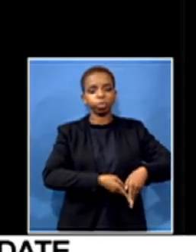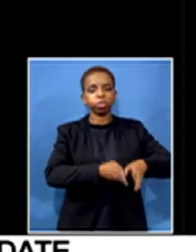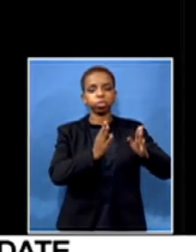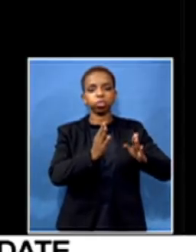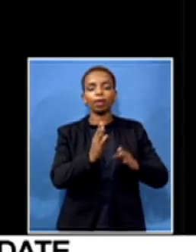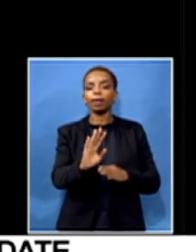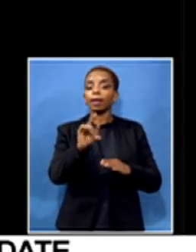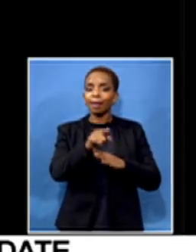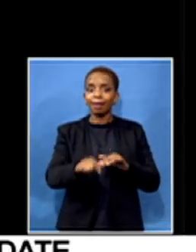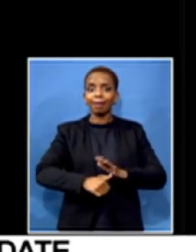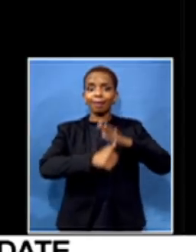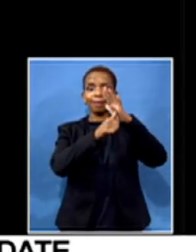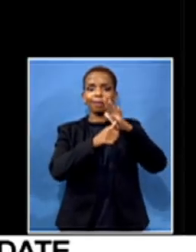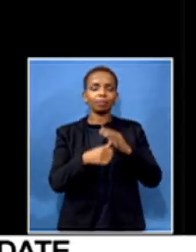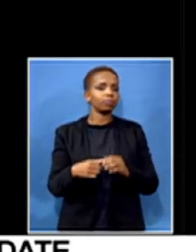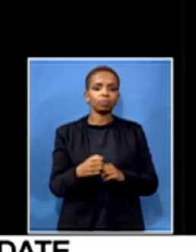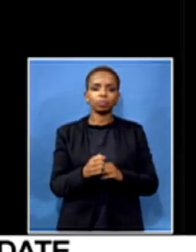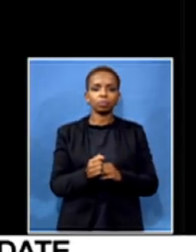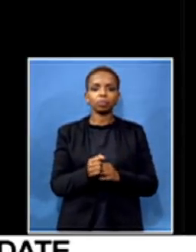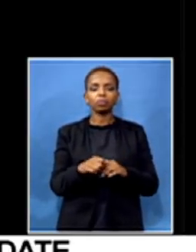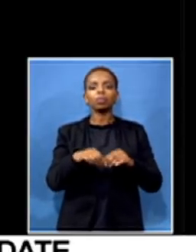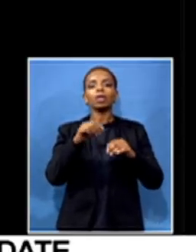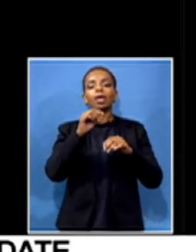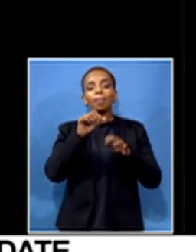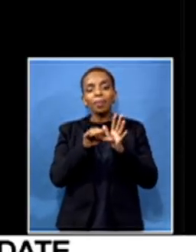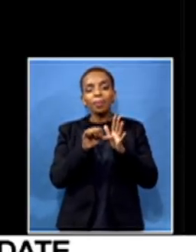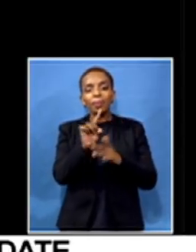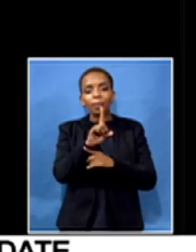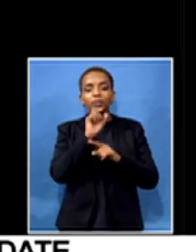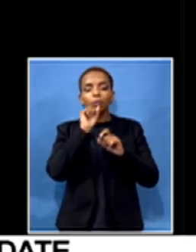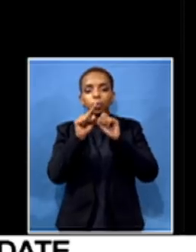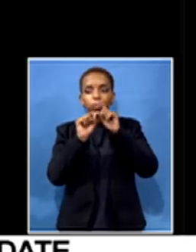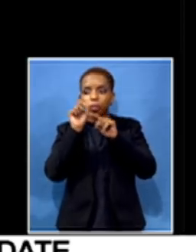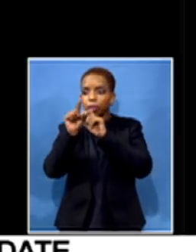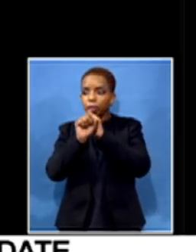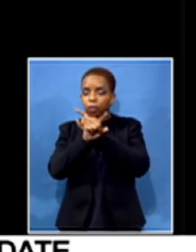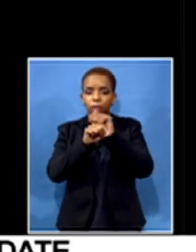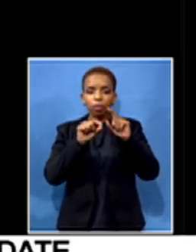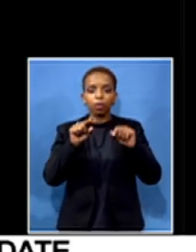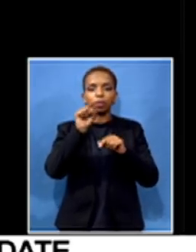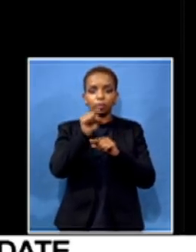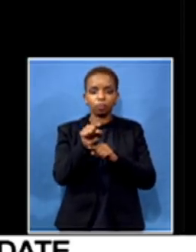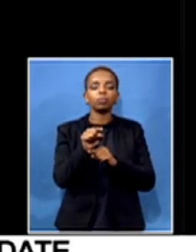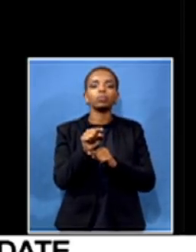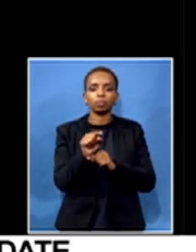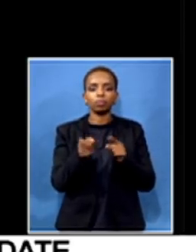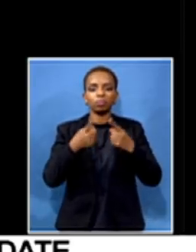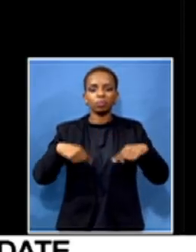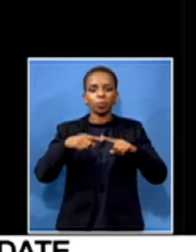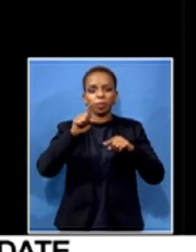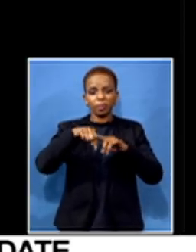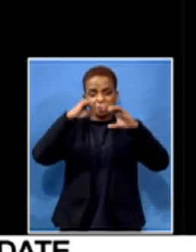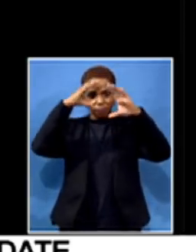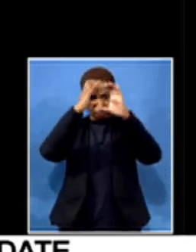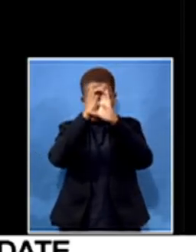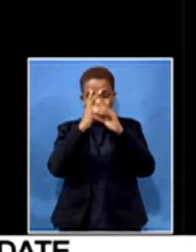that this droplet infection. We believe that the numbers are such that let's focus on what is clearly obvious. Obviously, that